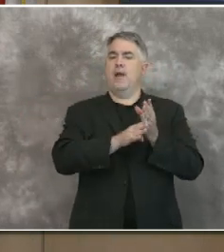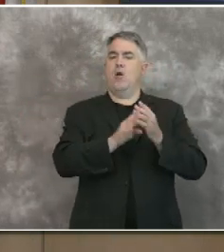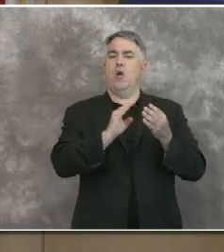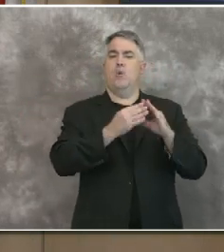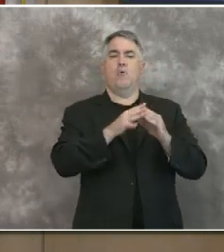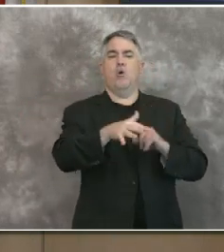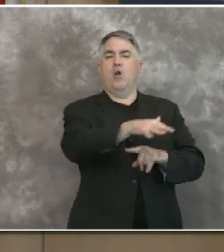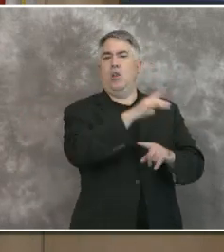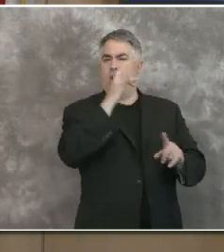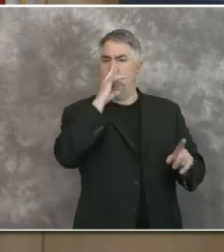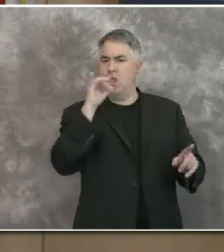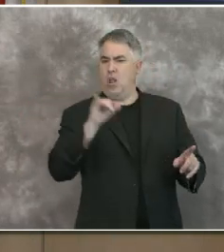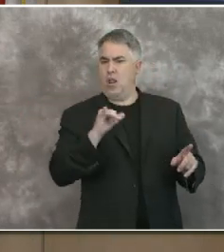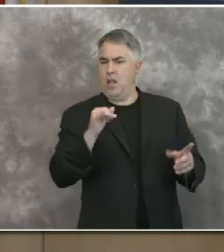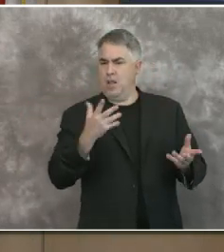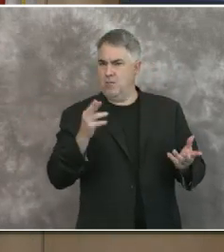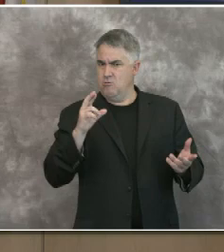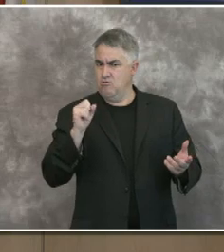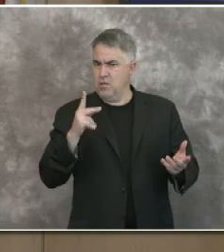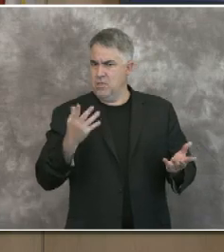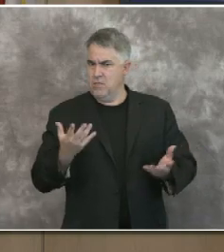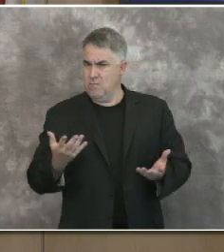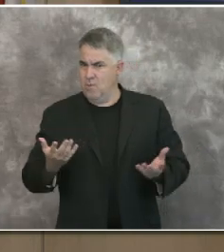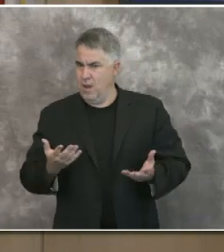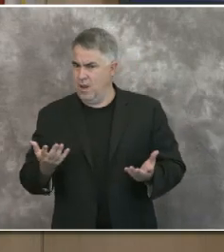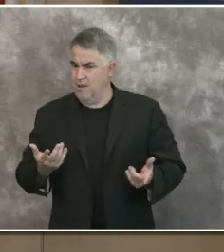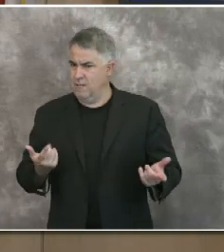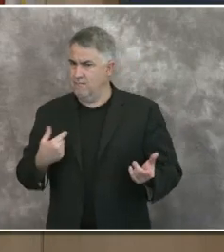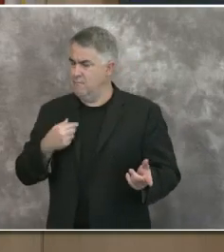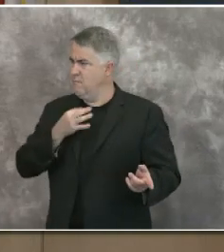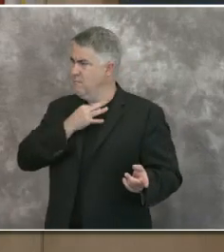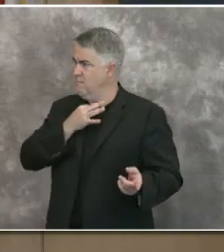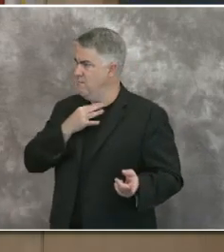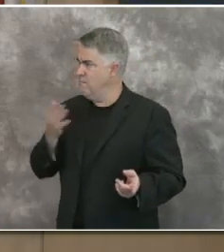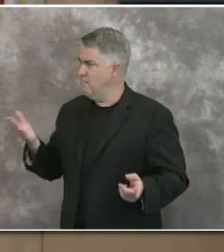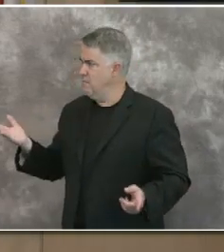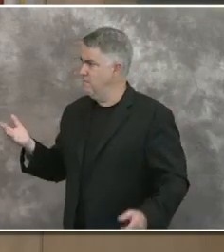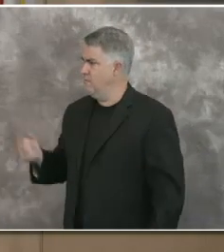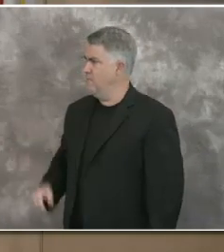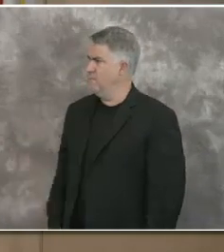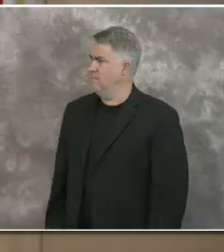risks involved? And what specific targeting is taking place? Okay.